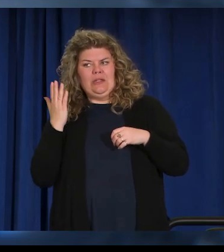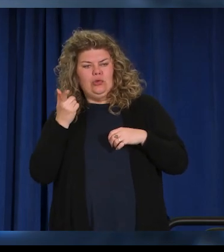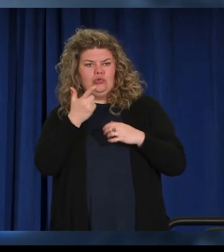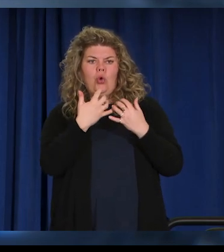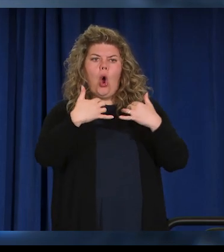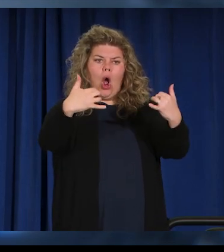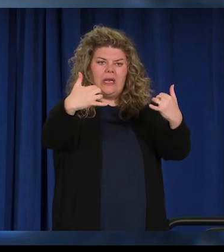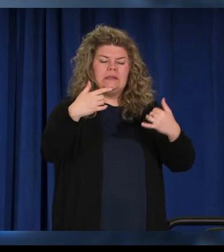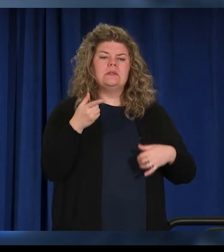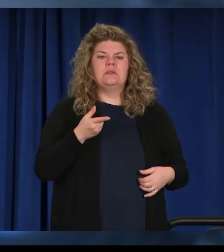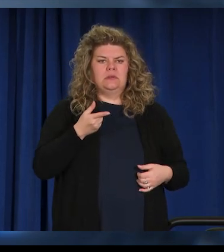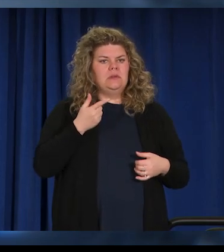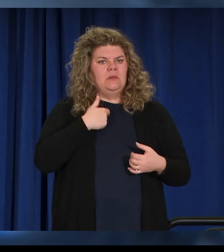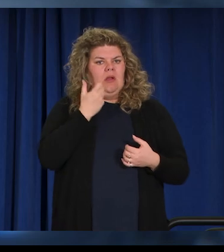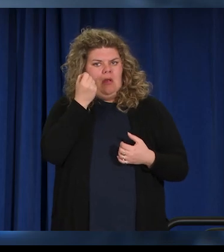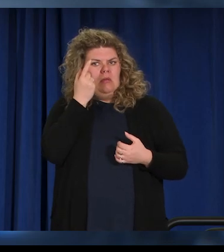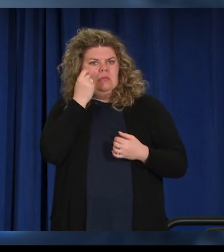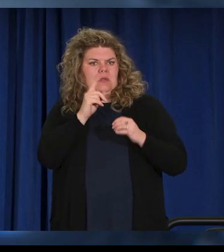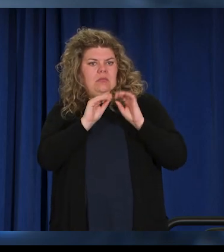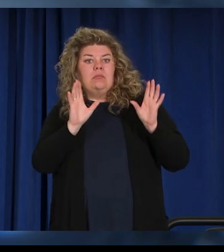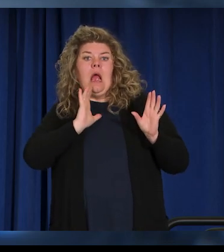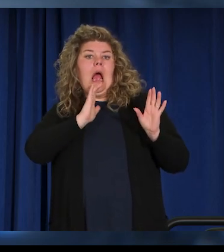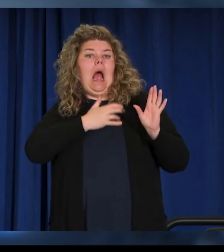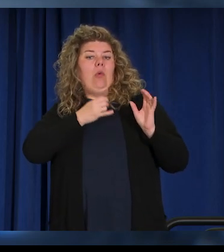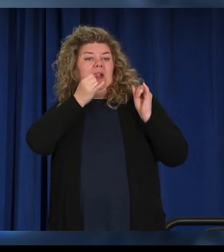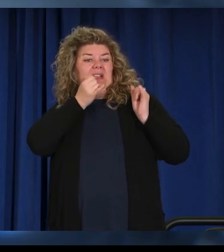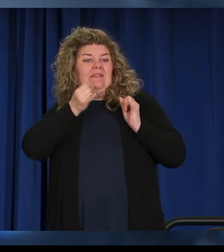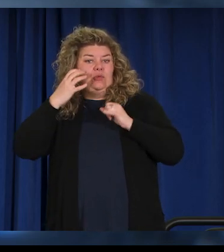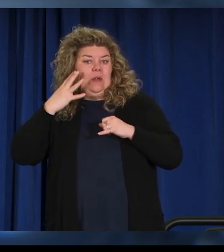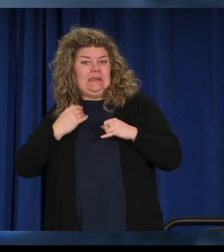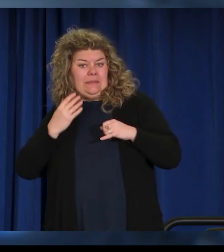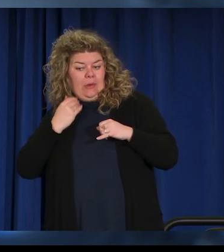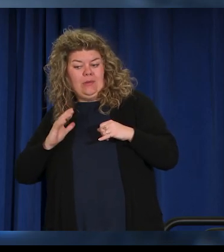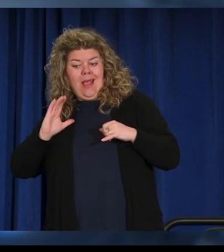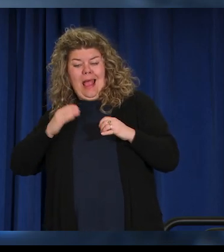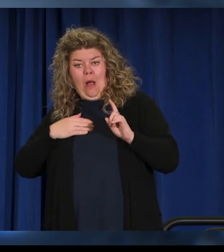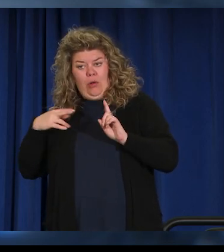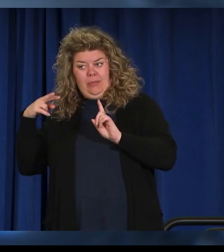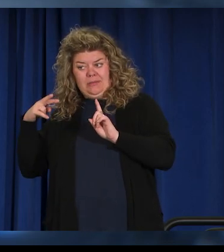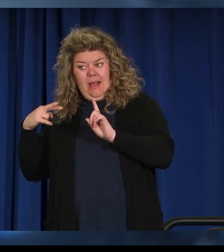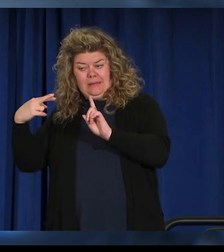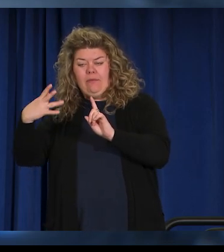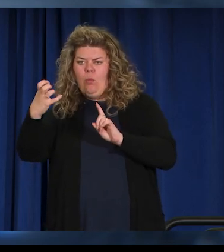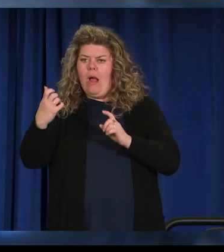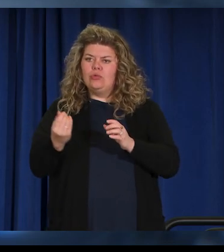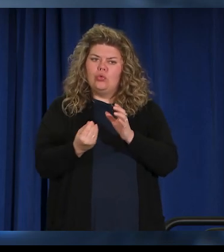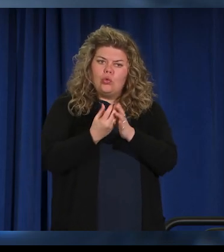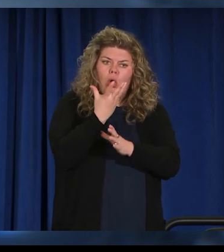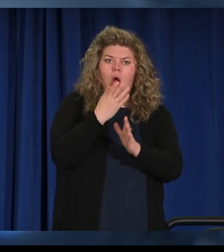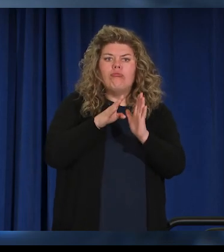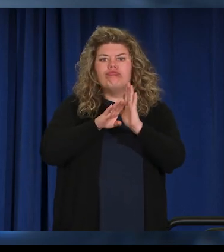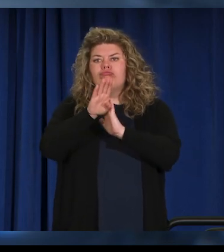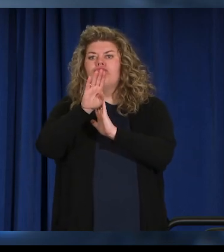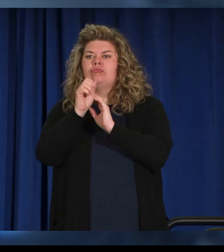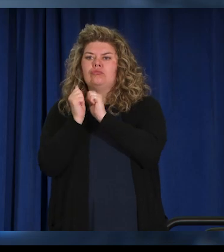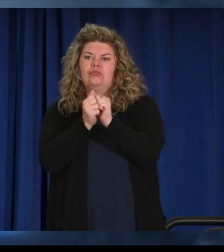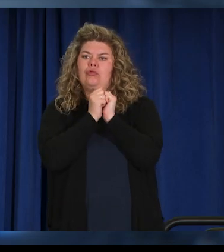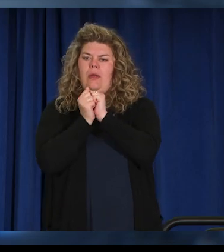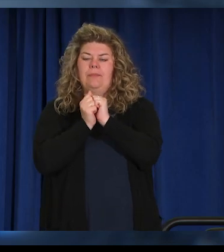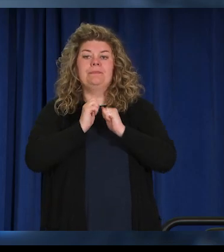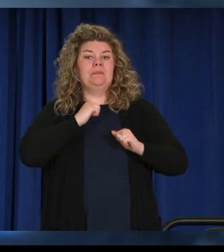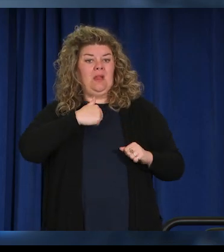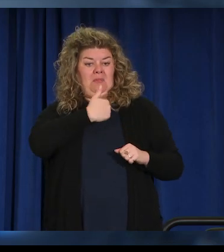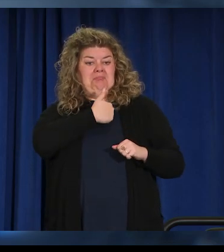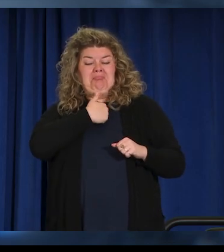buying into the idea that sharing our individual experiences and perspectives to help us grow in understanding. We as presenters are